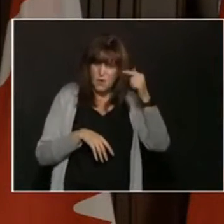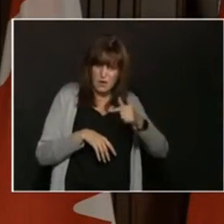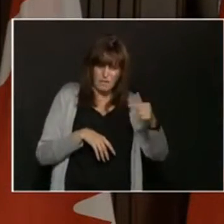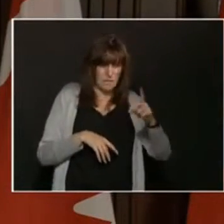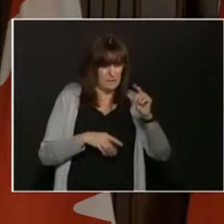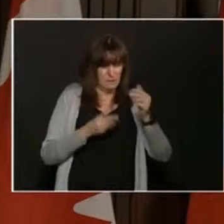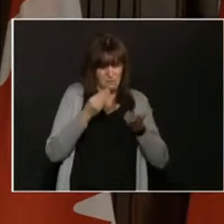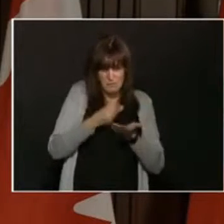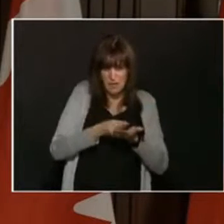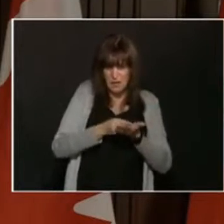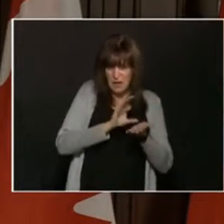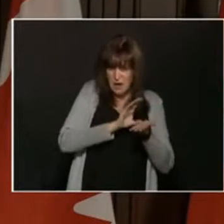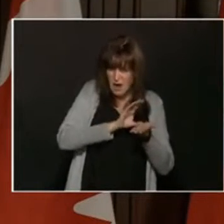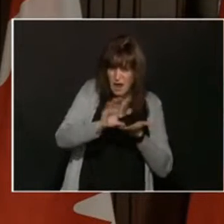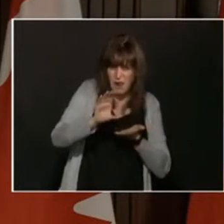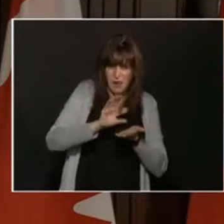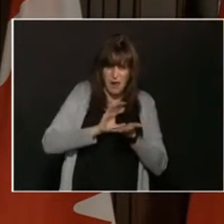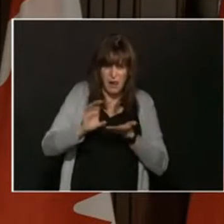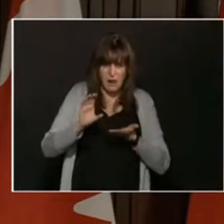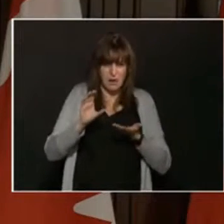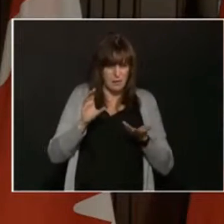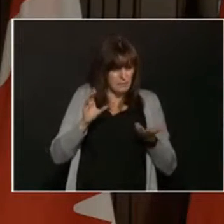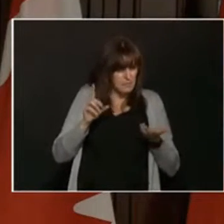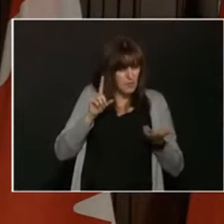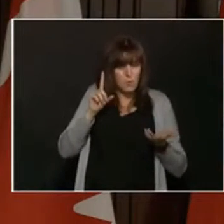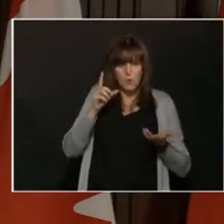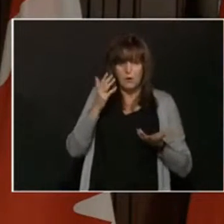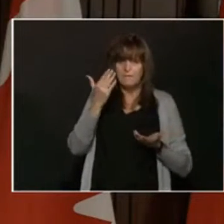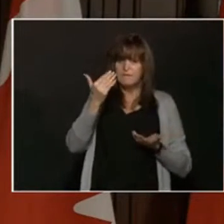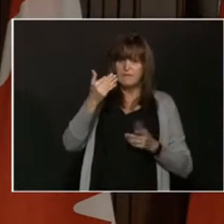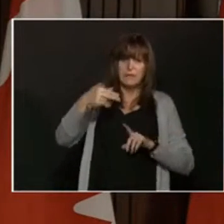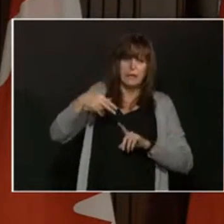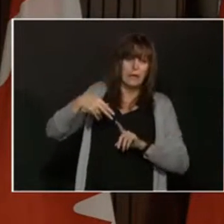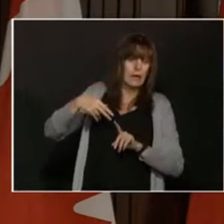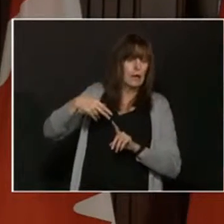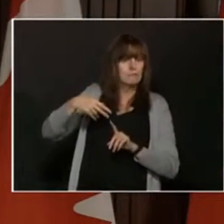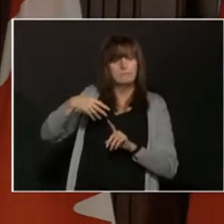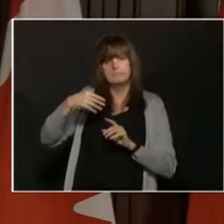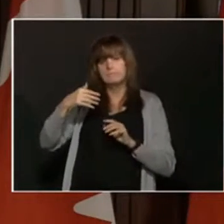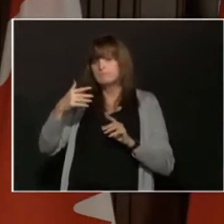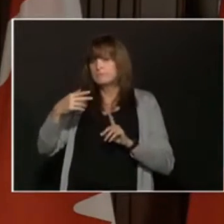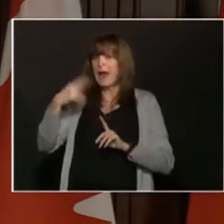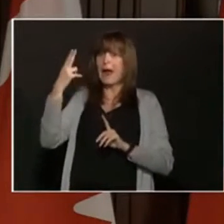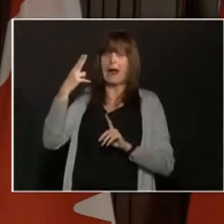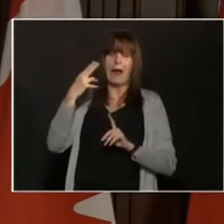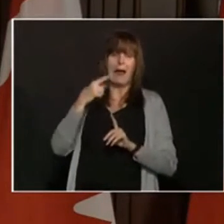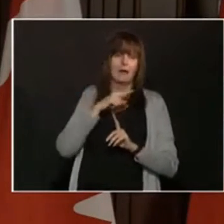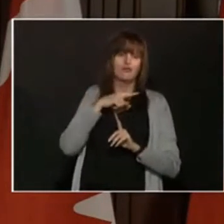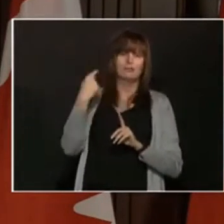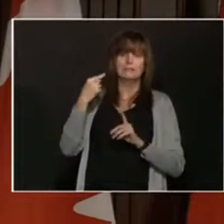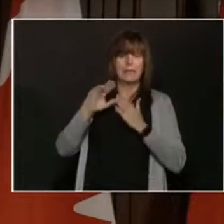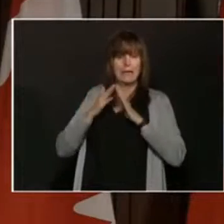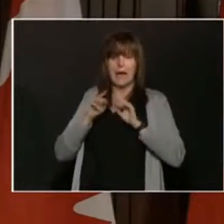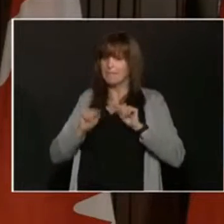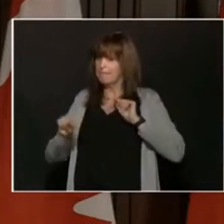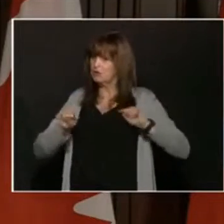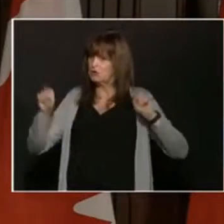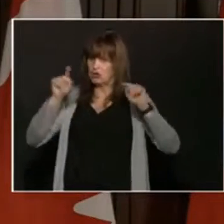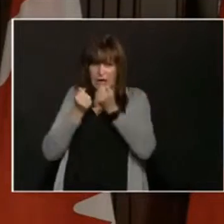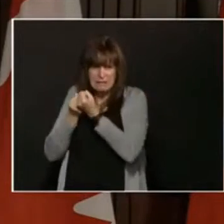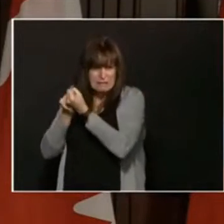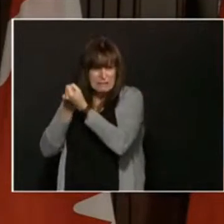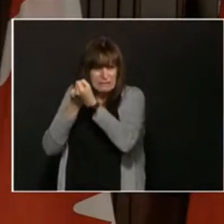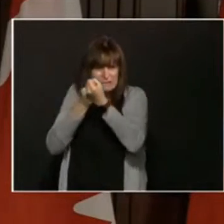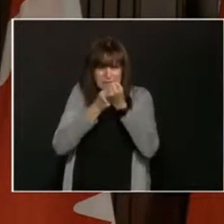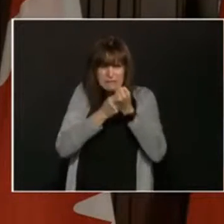high-risk neighborhoods. And there is work happening around supporting people in those neighborhoods